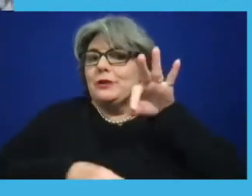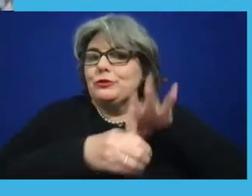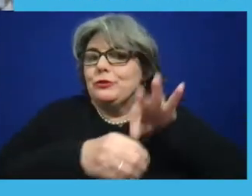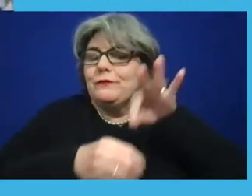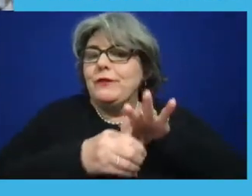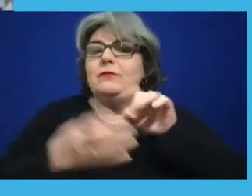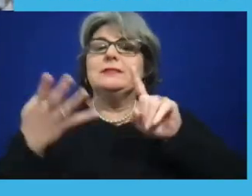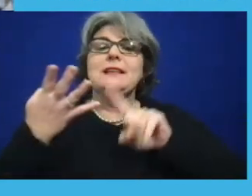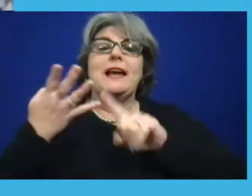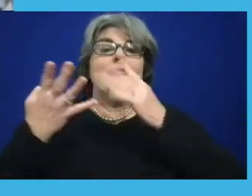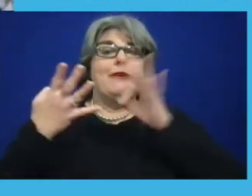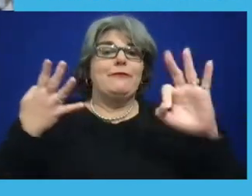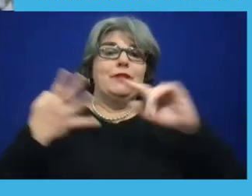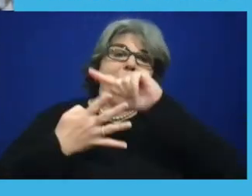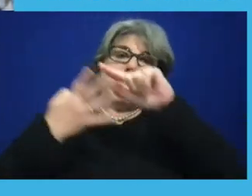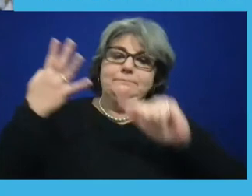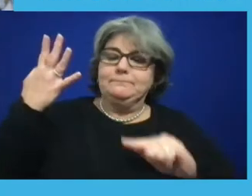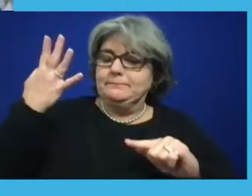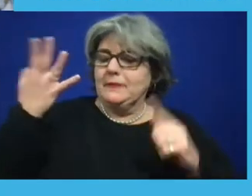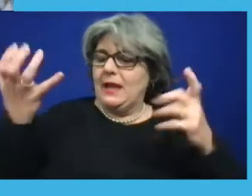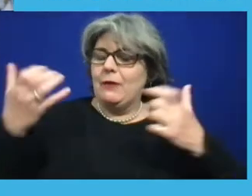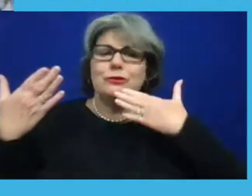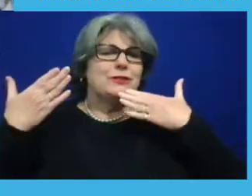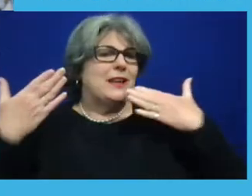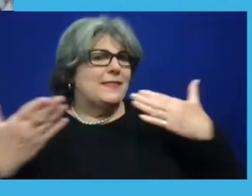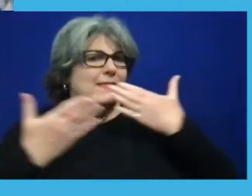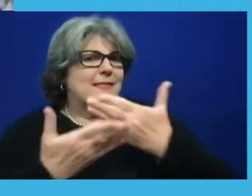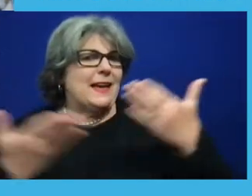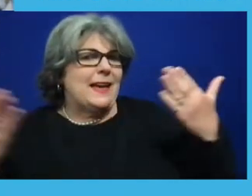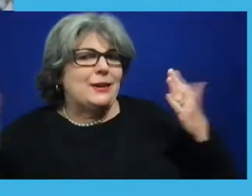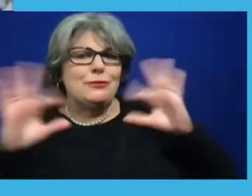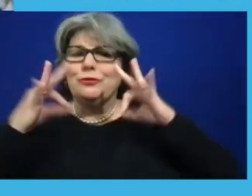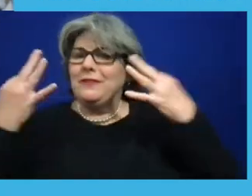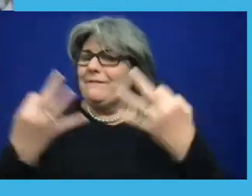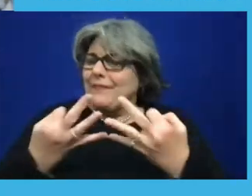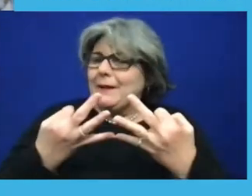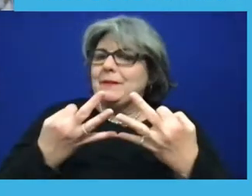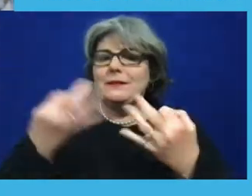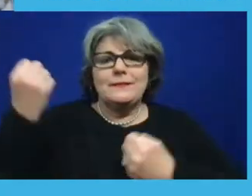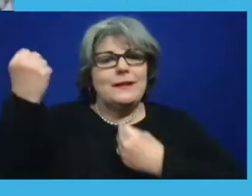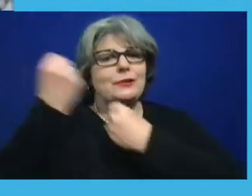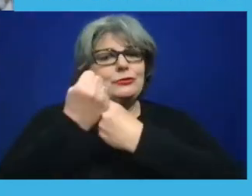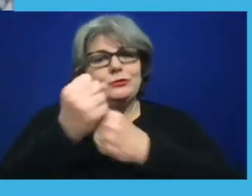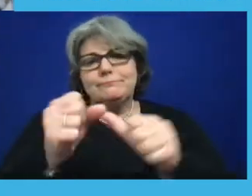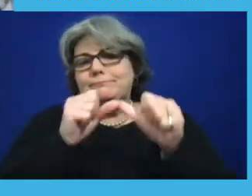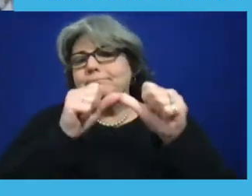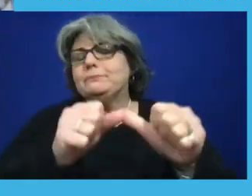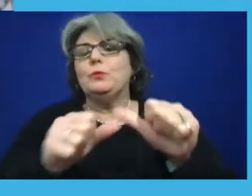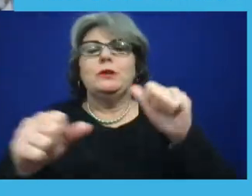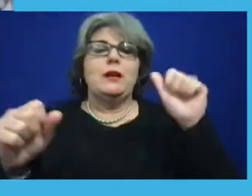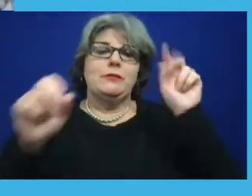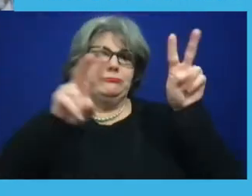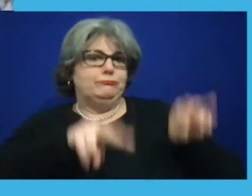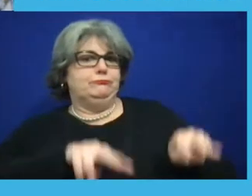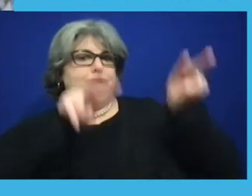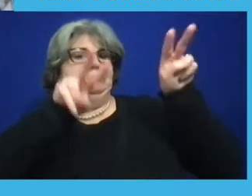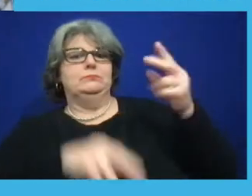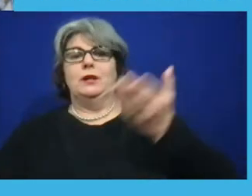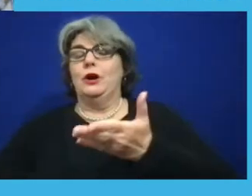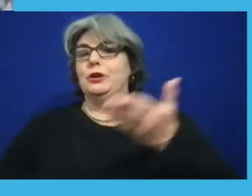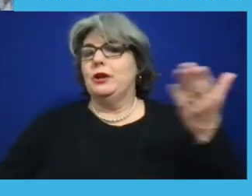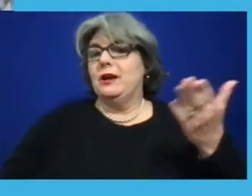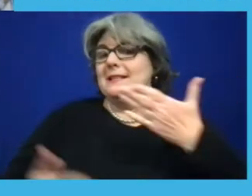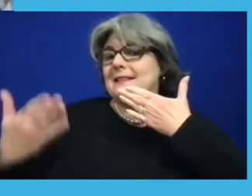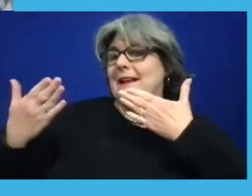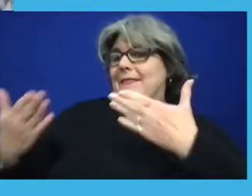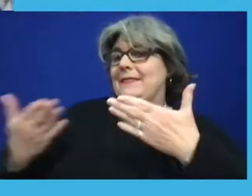violence, of gun violence, of attacks on our right to vote and attacks on our freedoms. I want to say thank you to the families